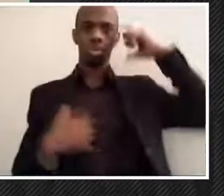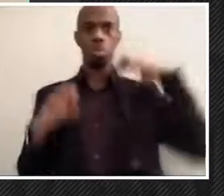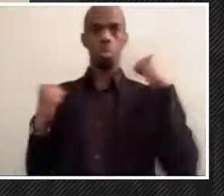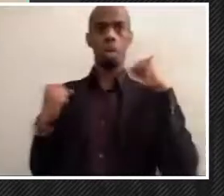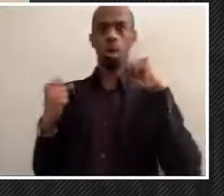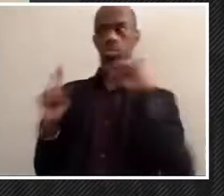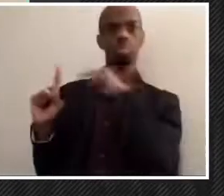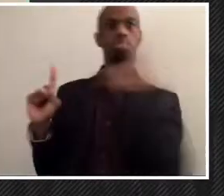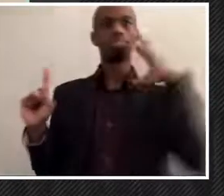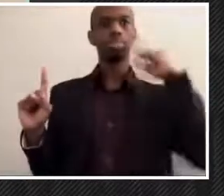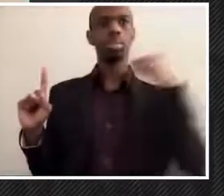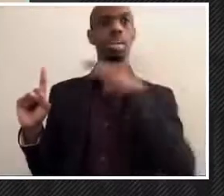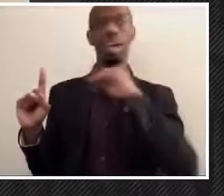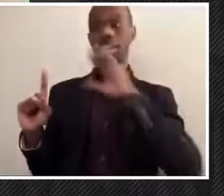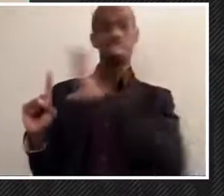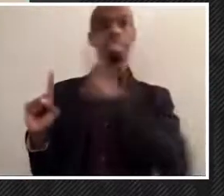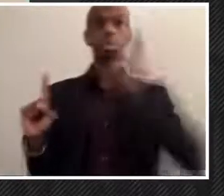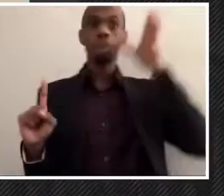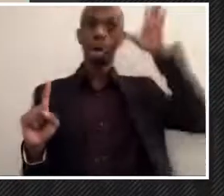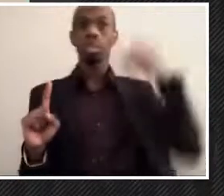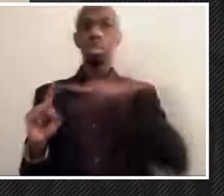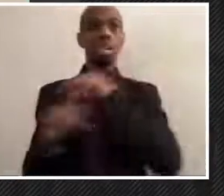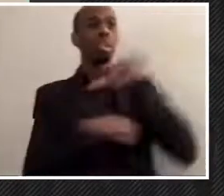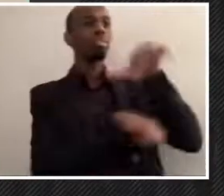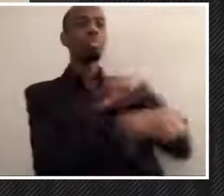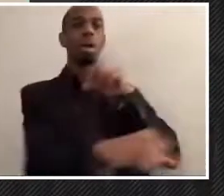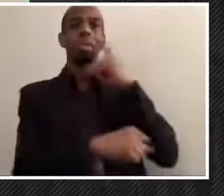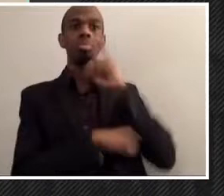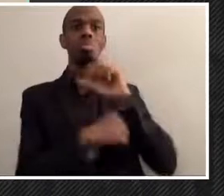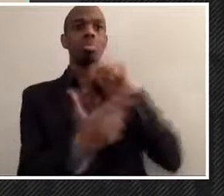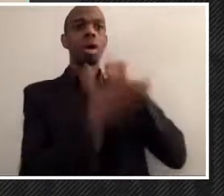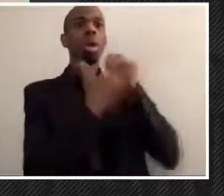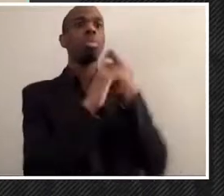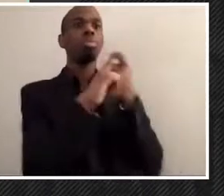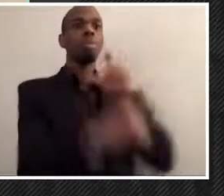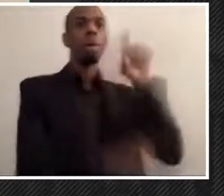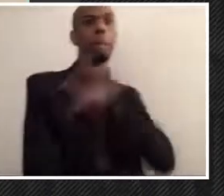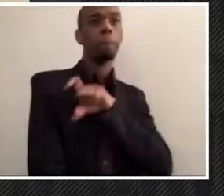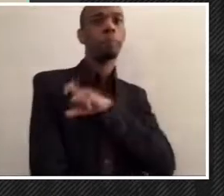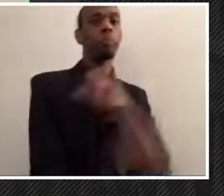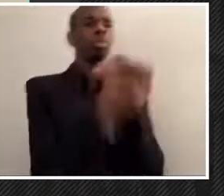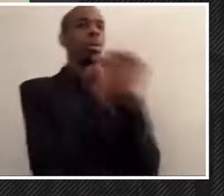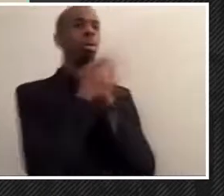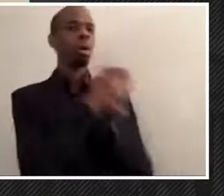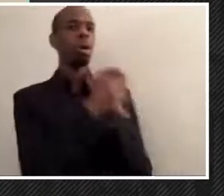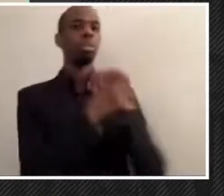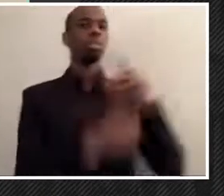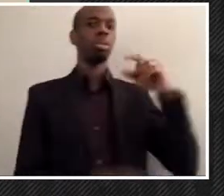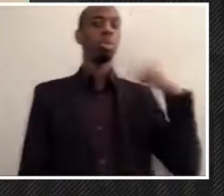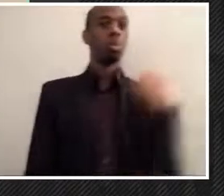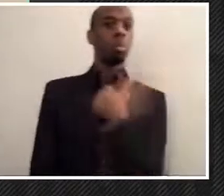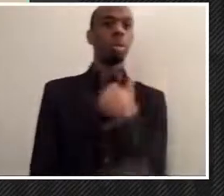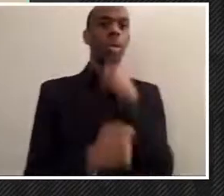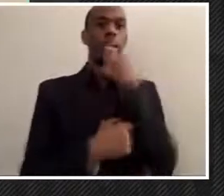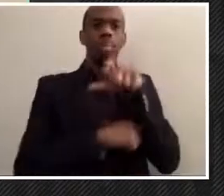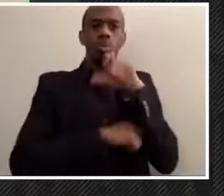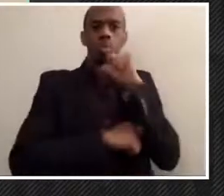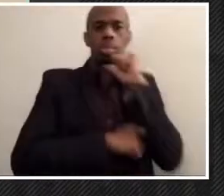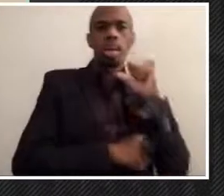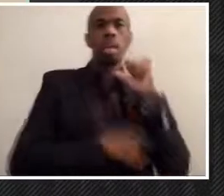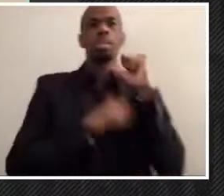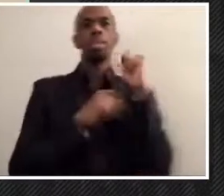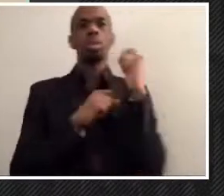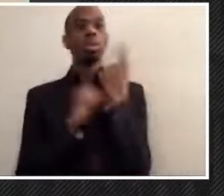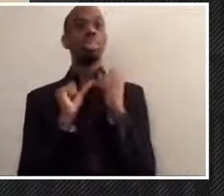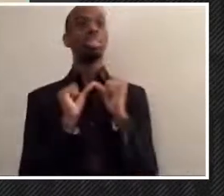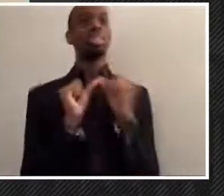in his death from law enforcement's activity and action, right? That we have to not continue to funnel